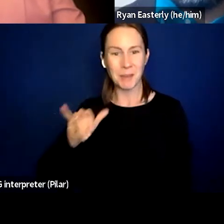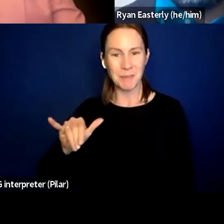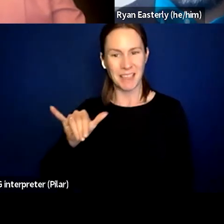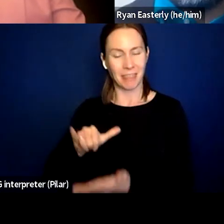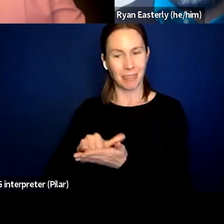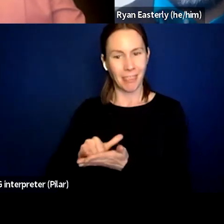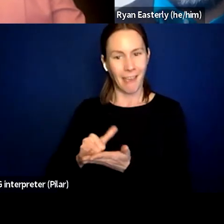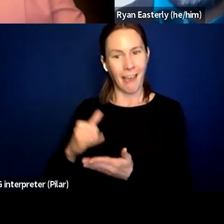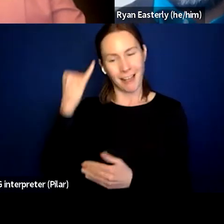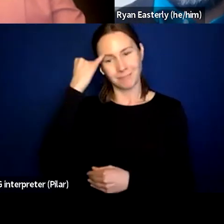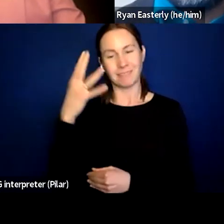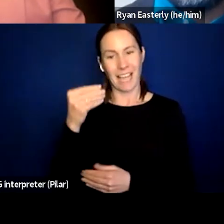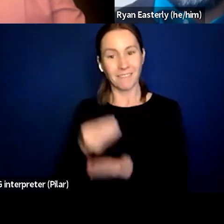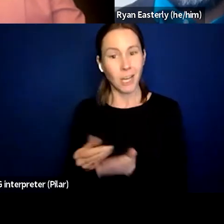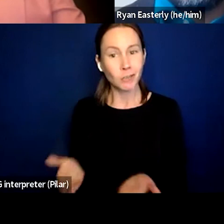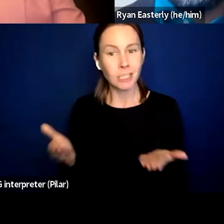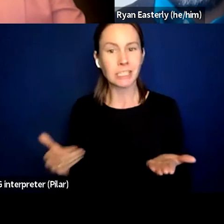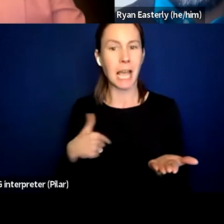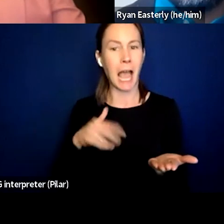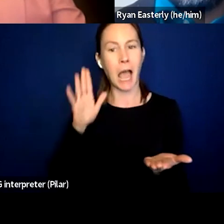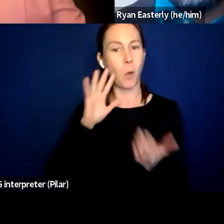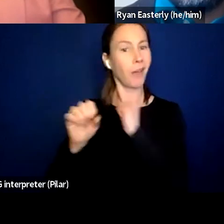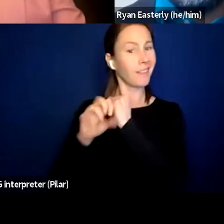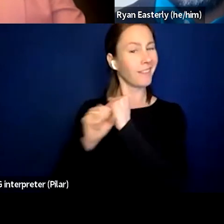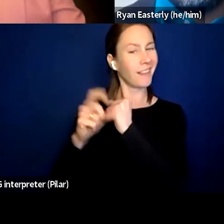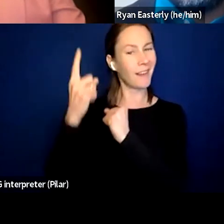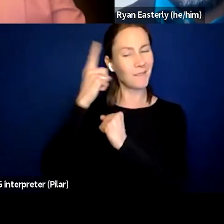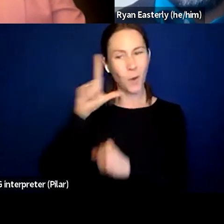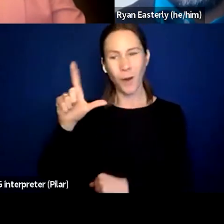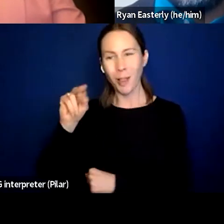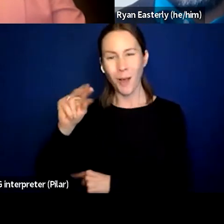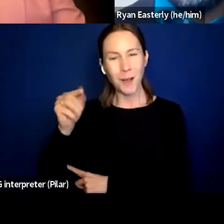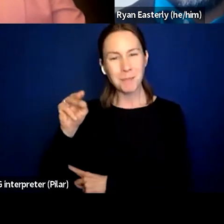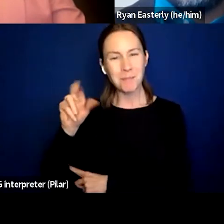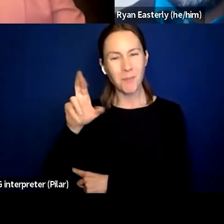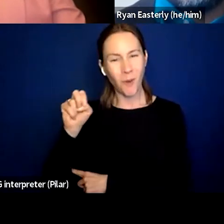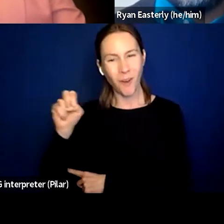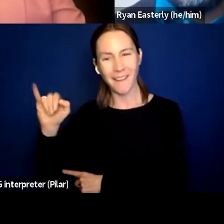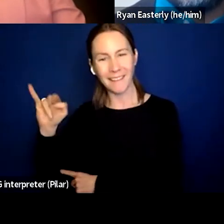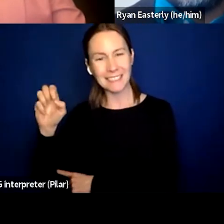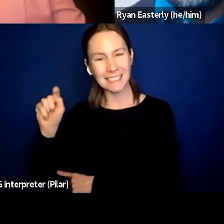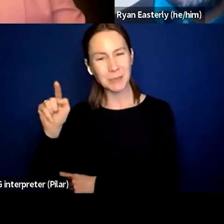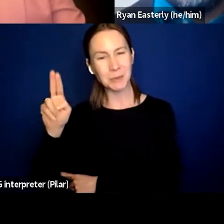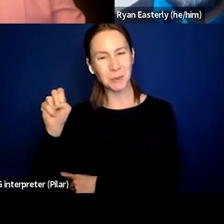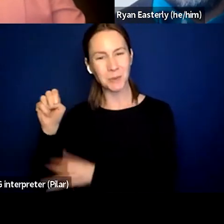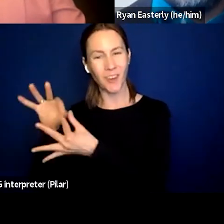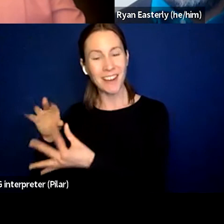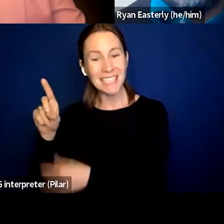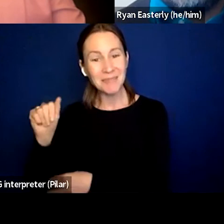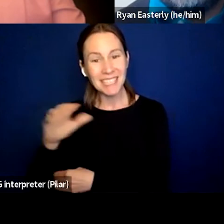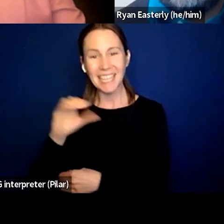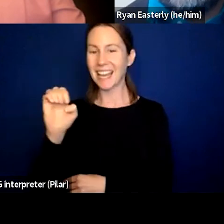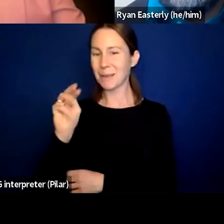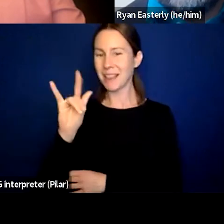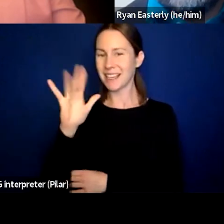and fundraising, I'll put out a plug for the LongmoreInstitute on Disability, and Emily will share